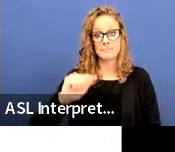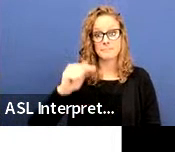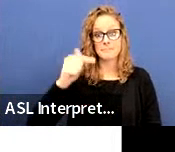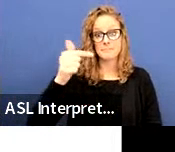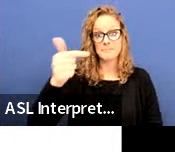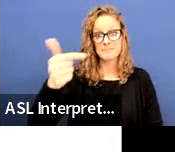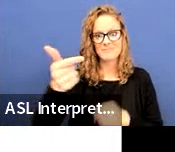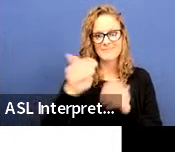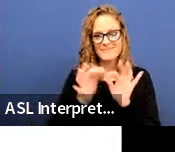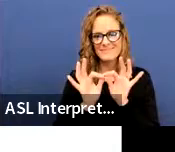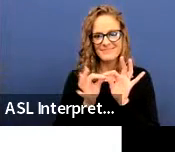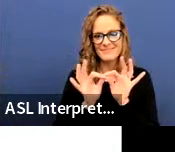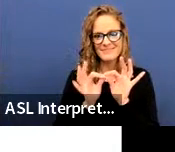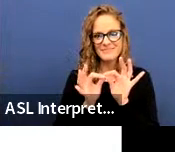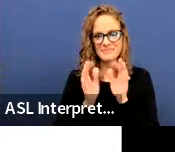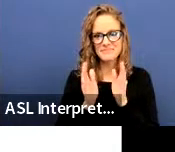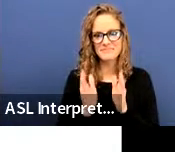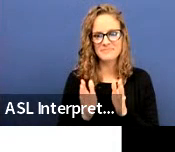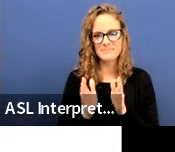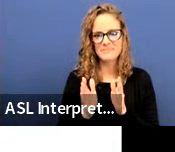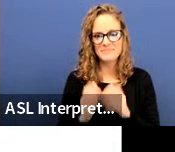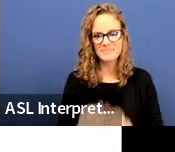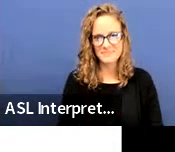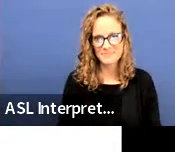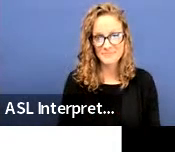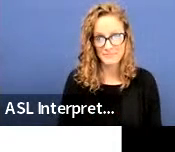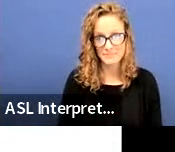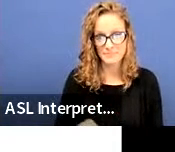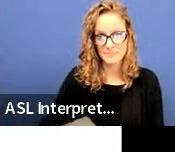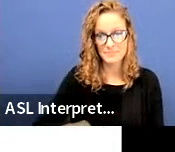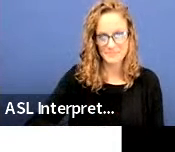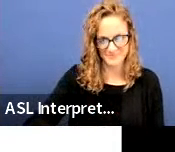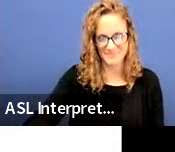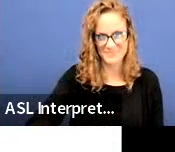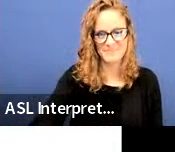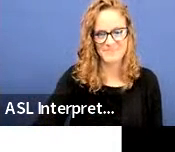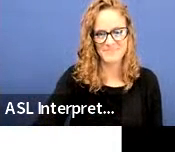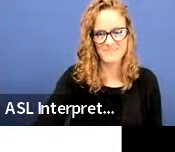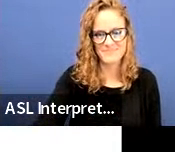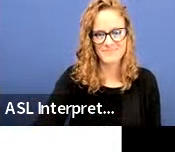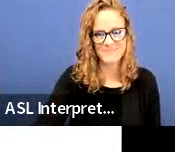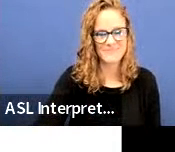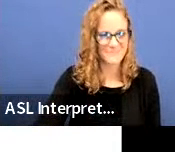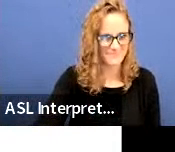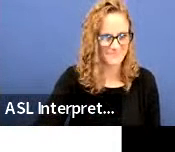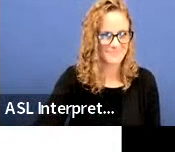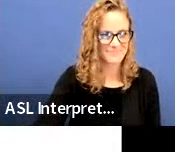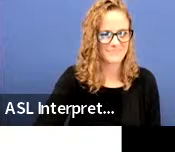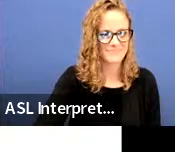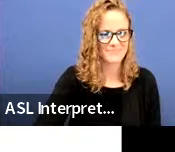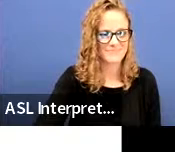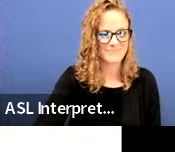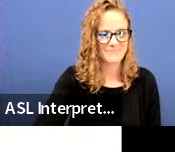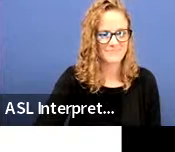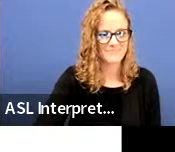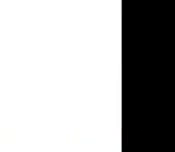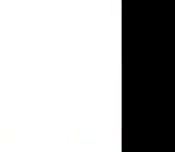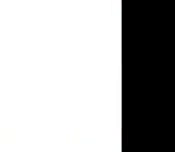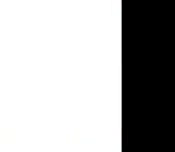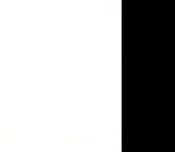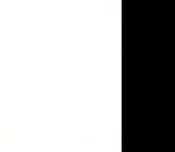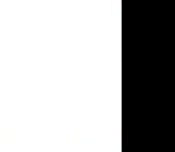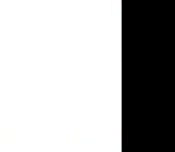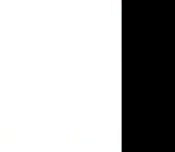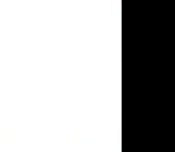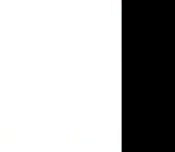And here, so the Pacific Islander Task Force, we created our own dashboard to collect and monitor